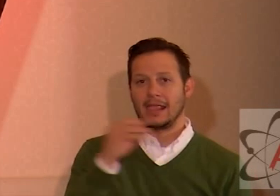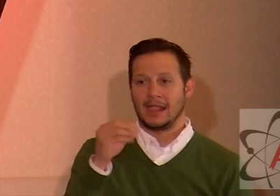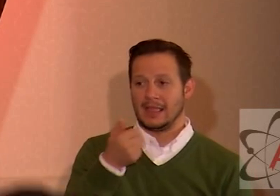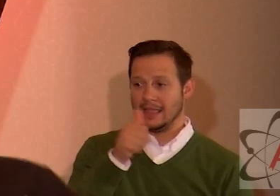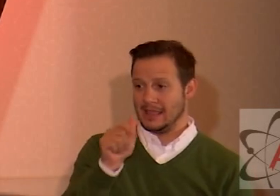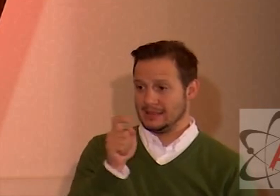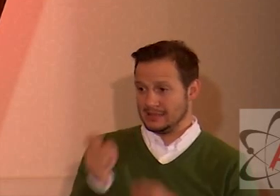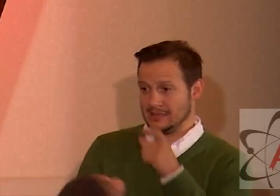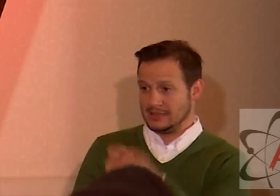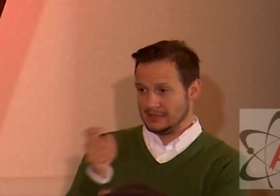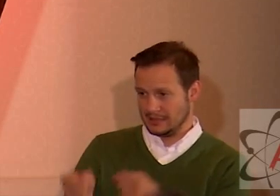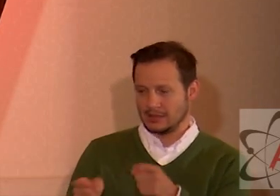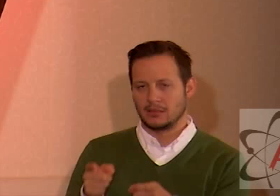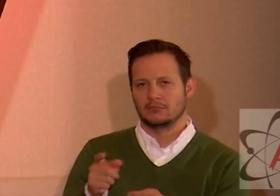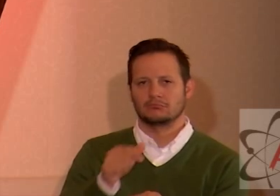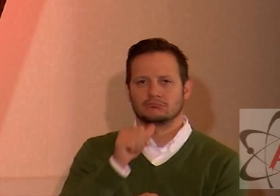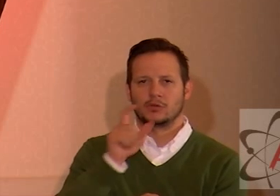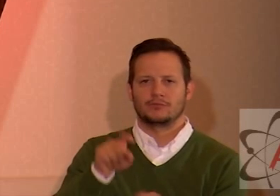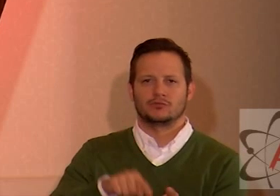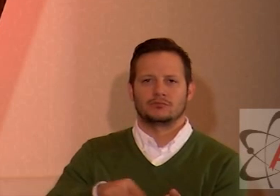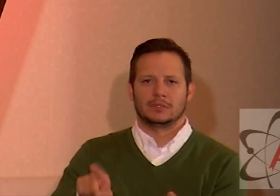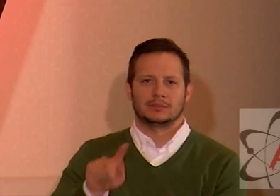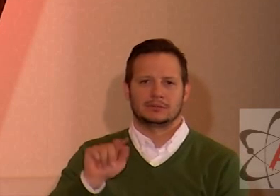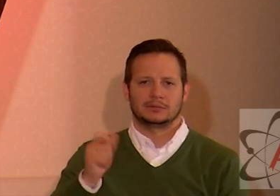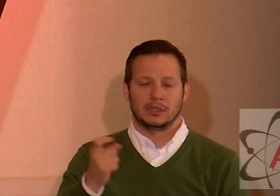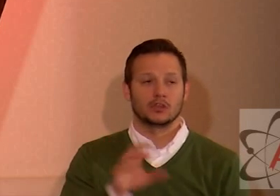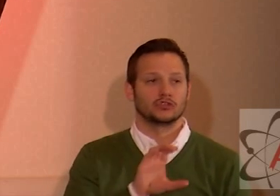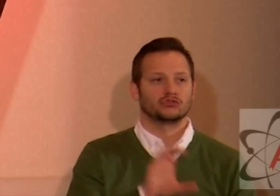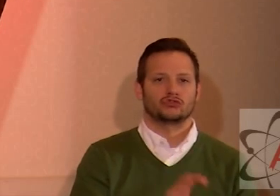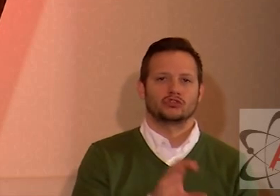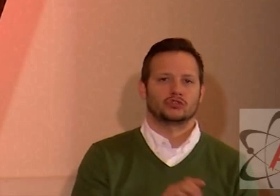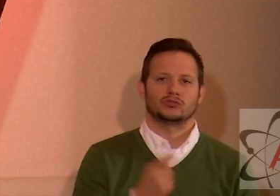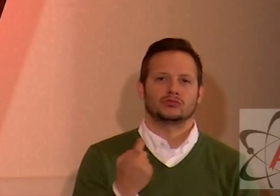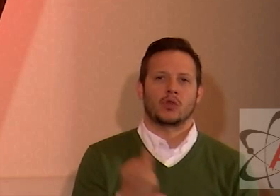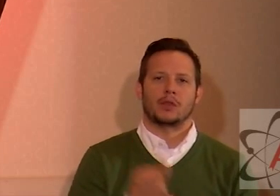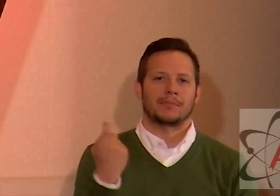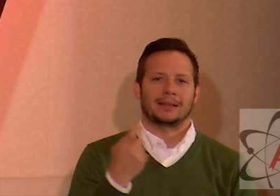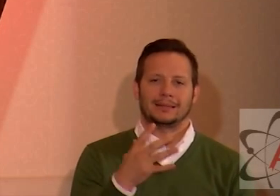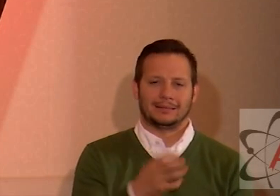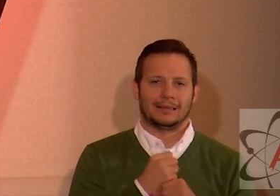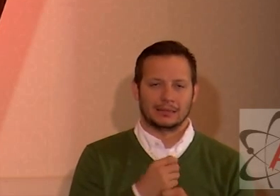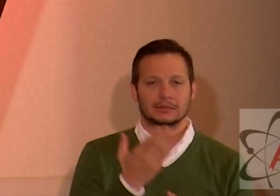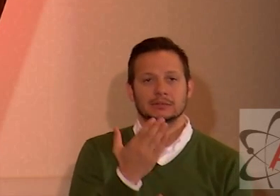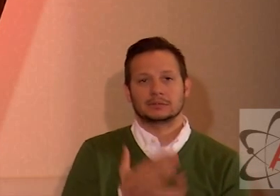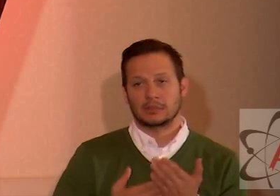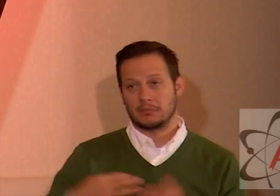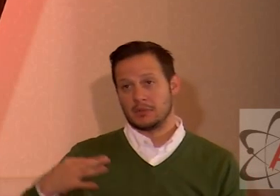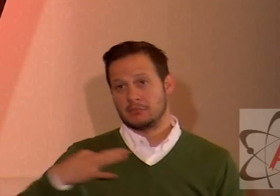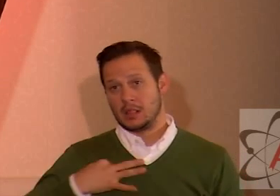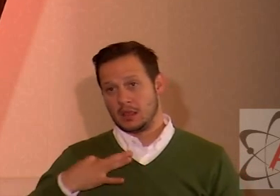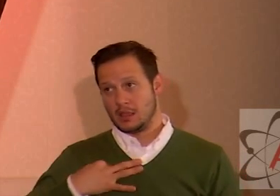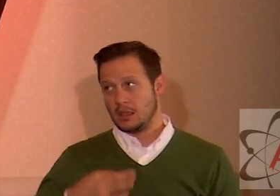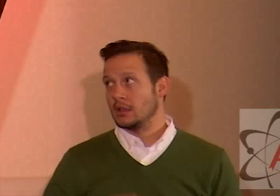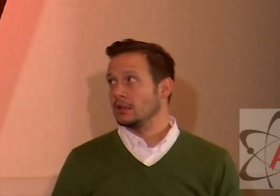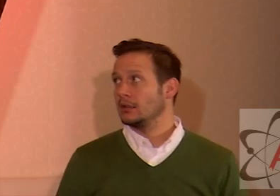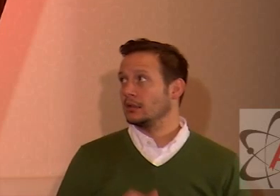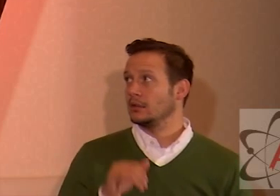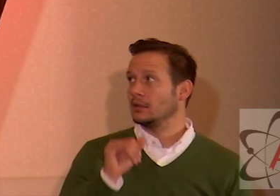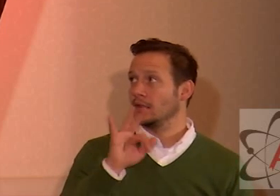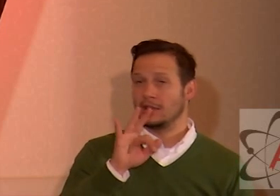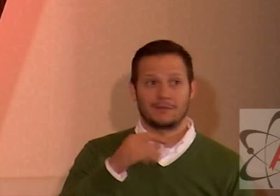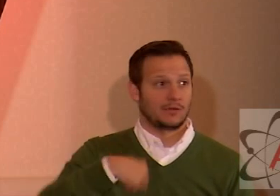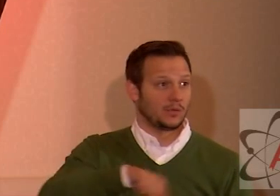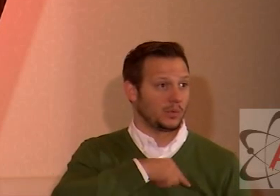exempt. Churches, by the way, get that status automatically. Some of us have to apply for it. If we all formed